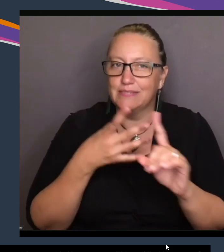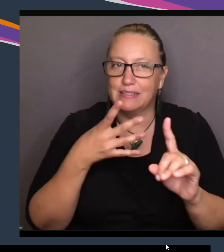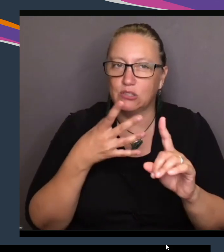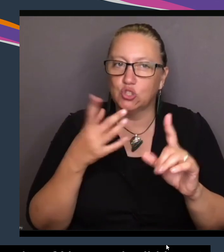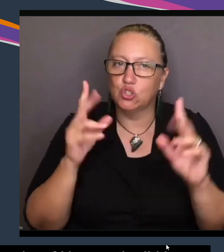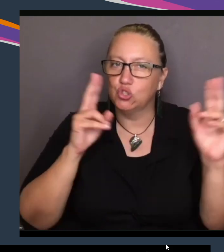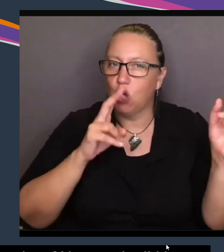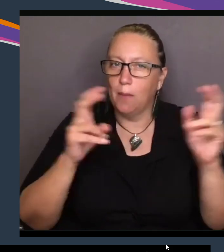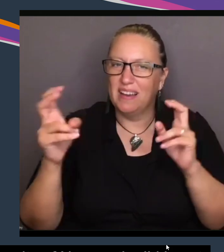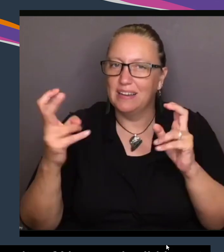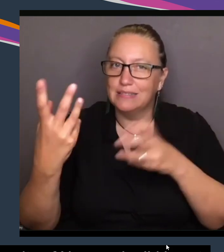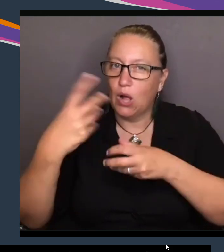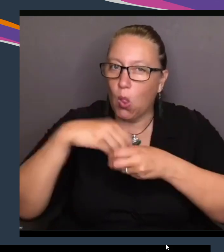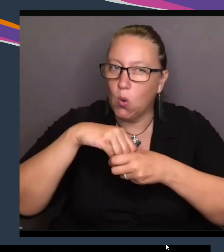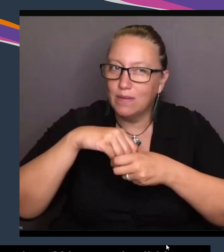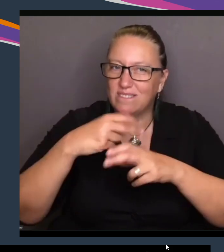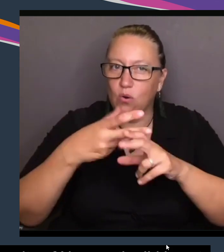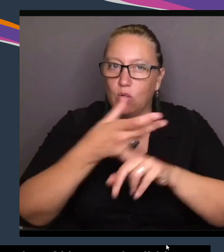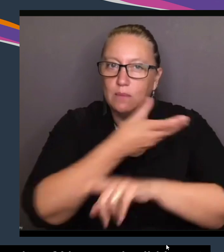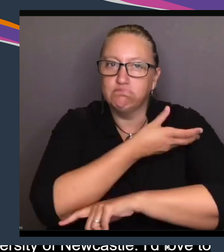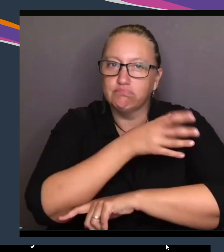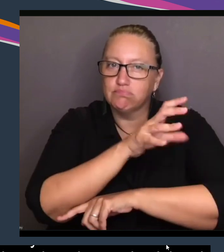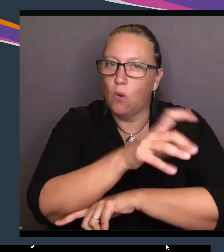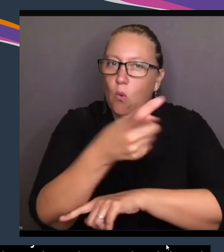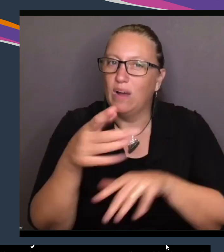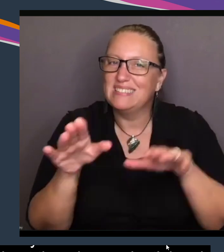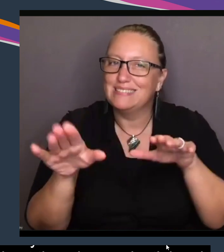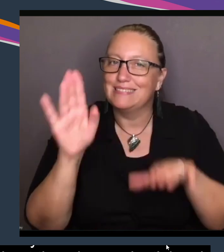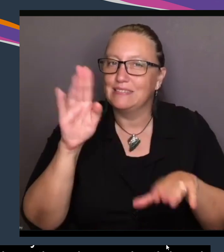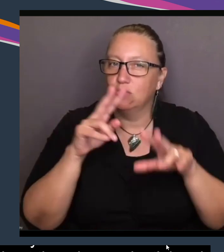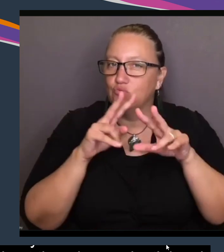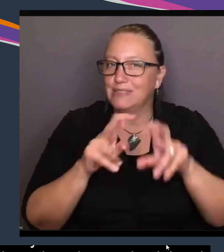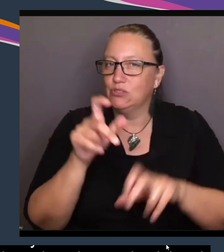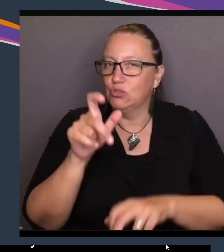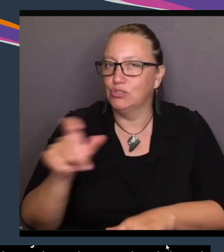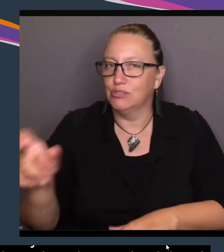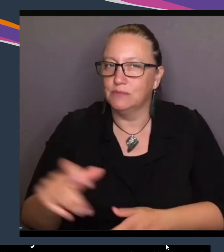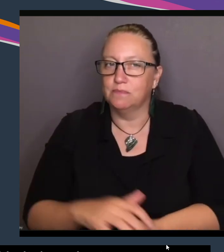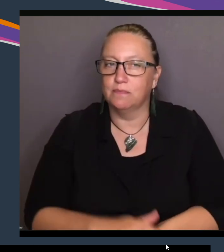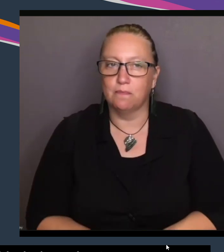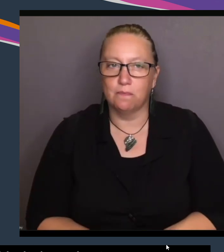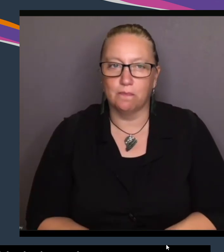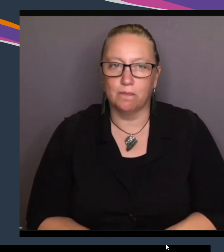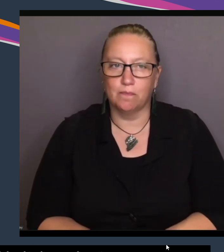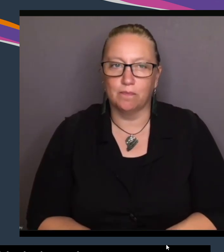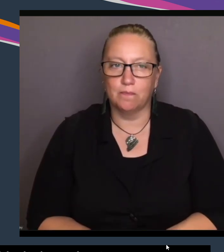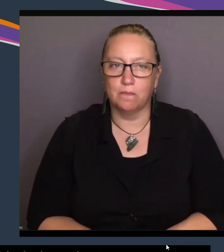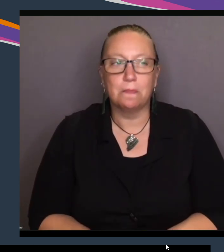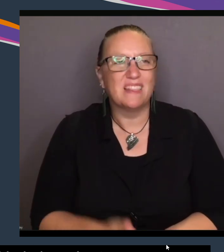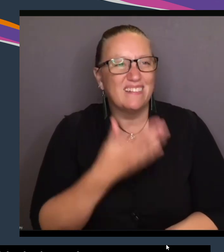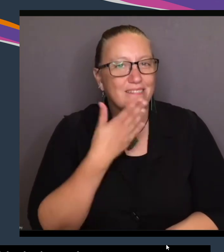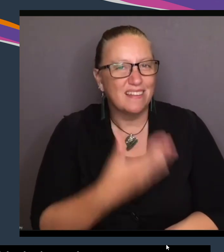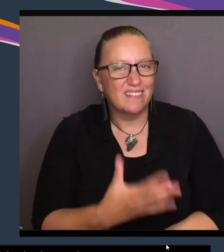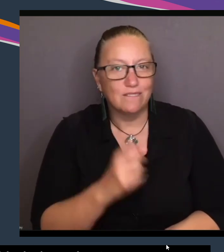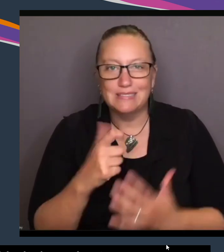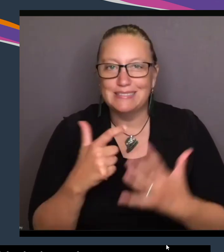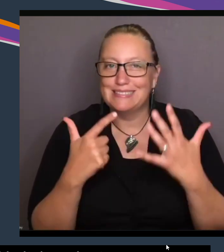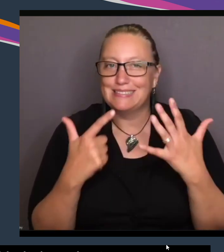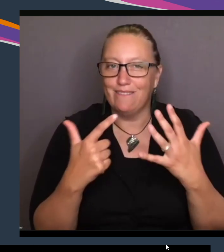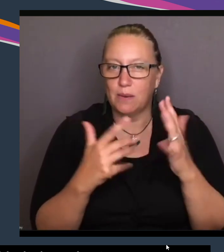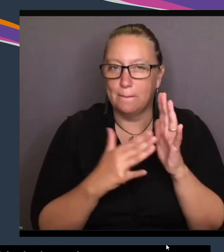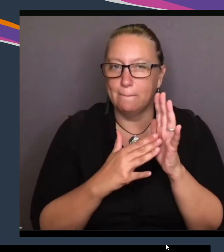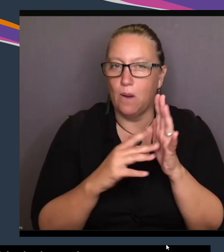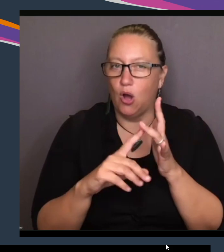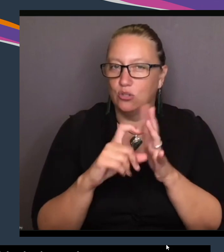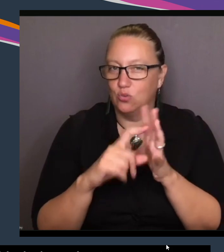empower our citizen researchers. Thanks, Katie. So there's 7 modules, like I mentioned,